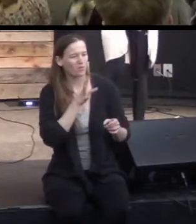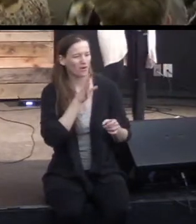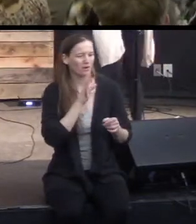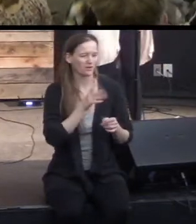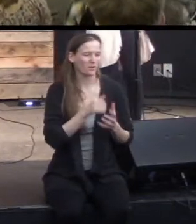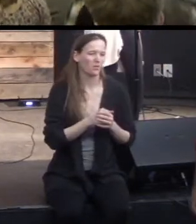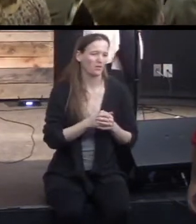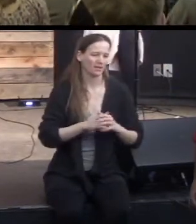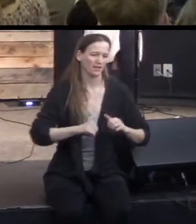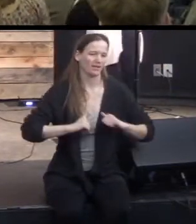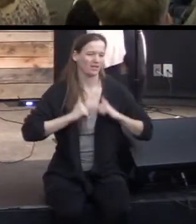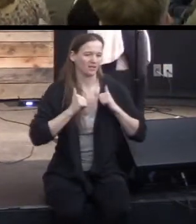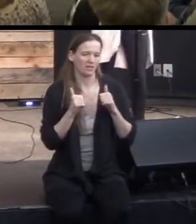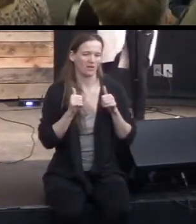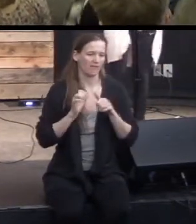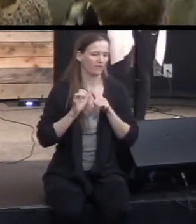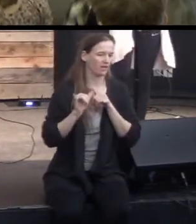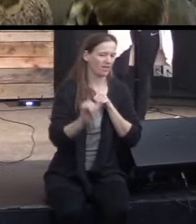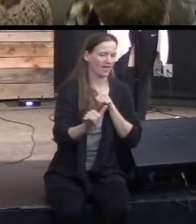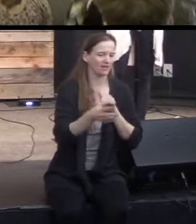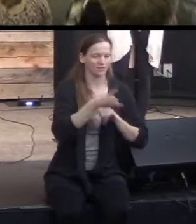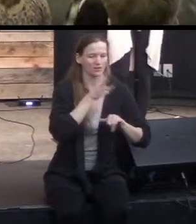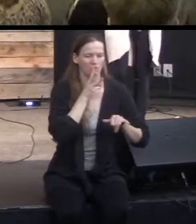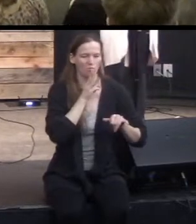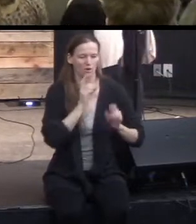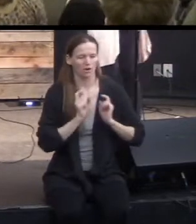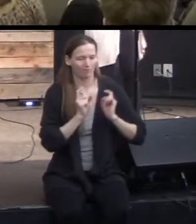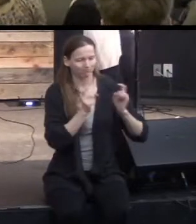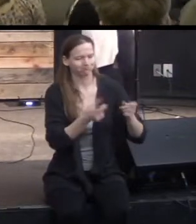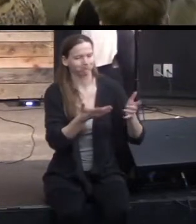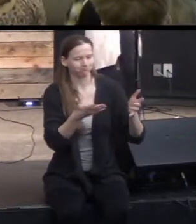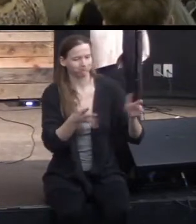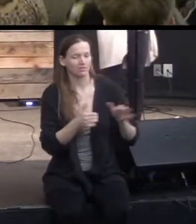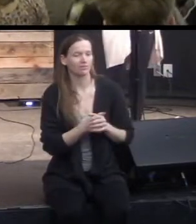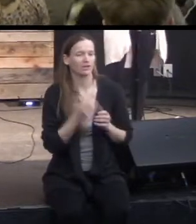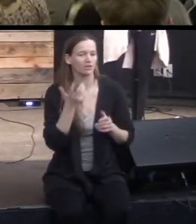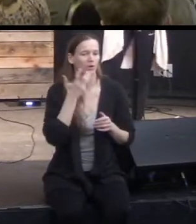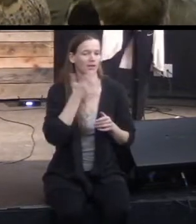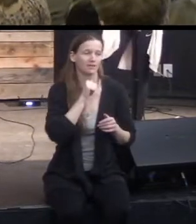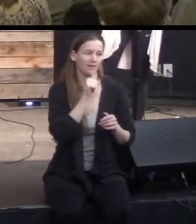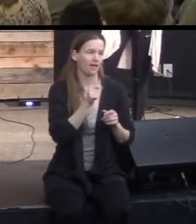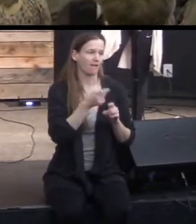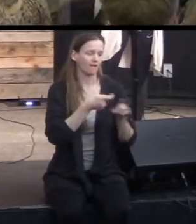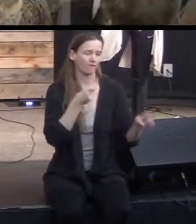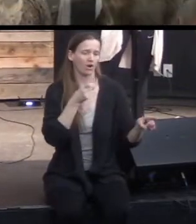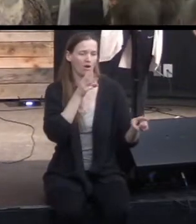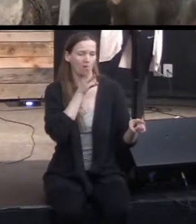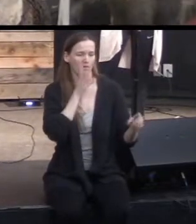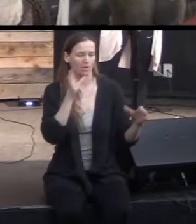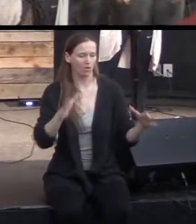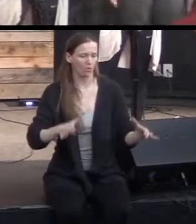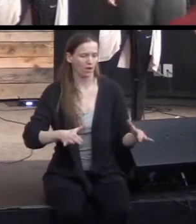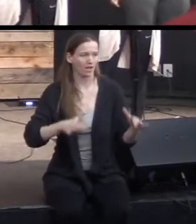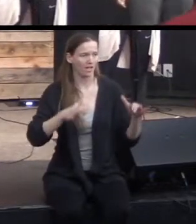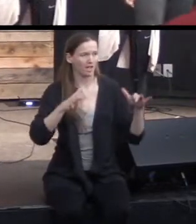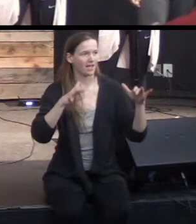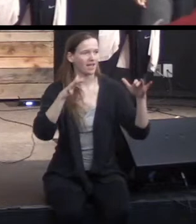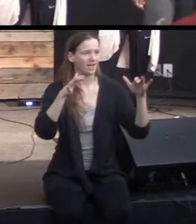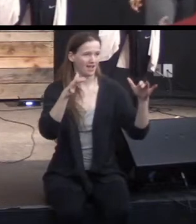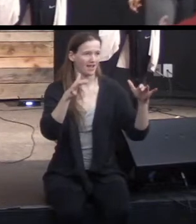Living lasting. He gave her water. Whoa. He gave her water. He gave her water. And it was not from the